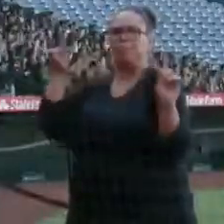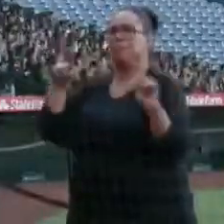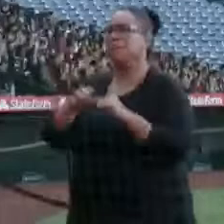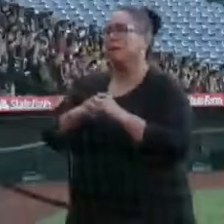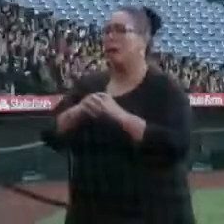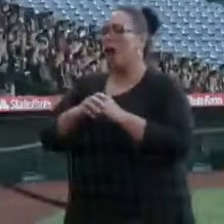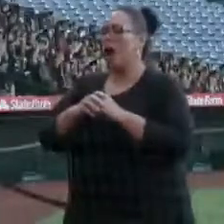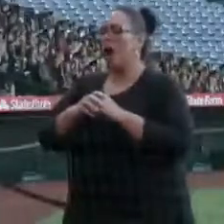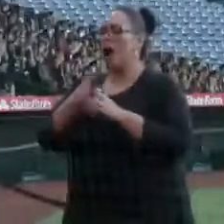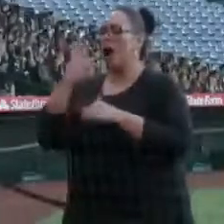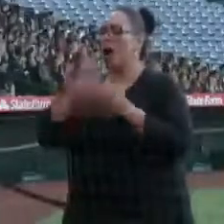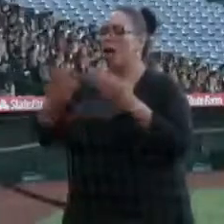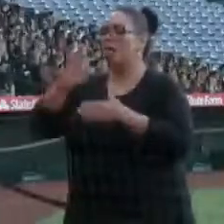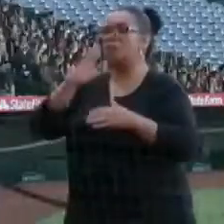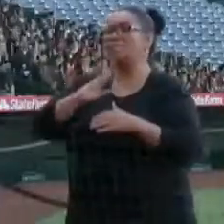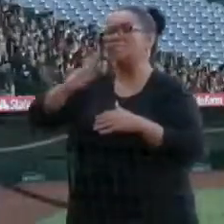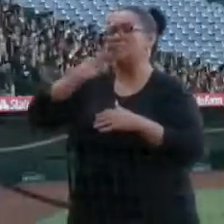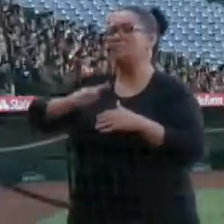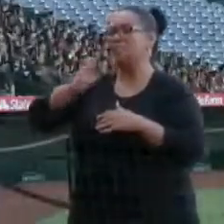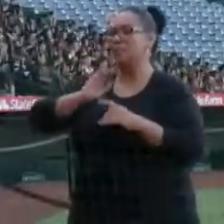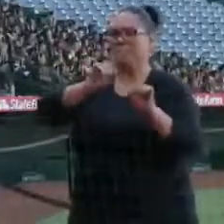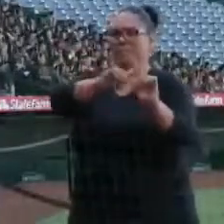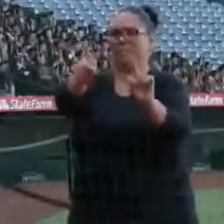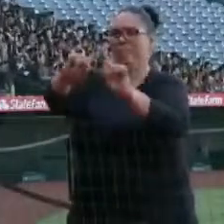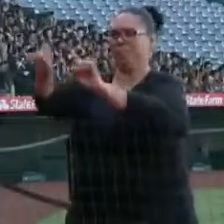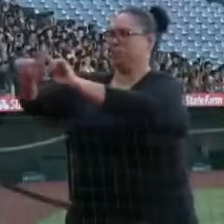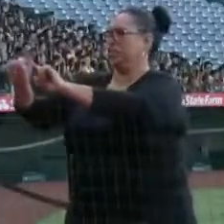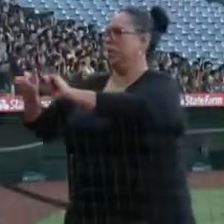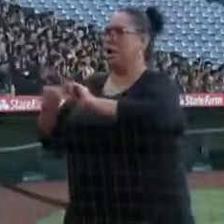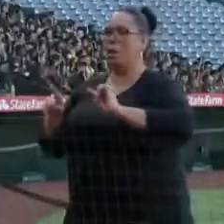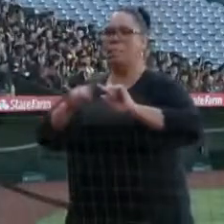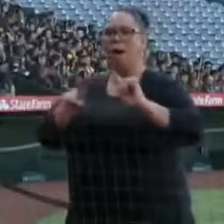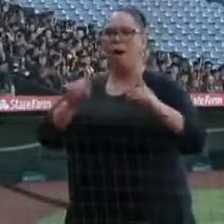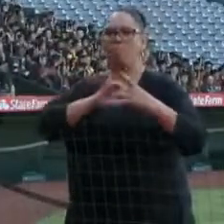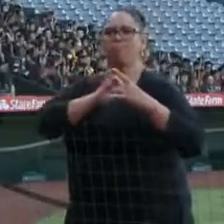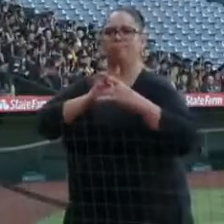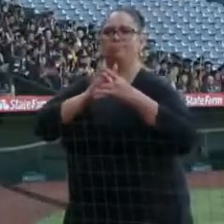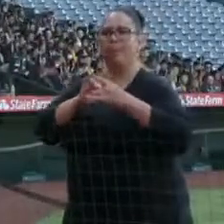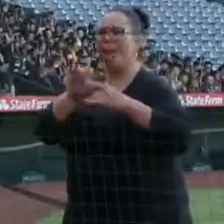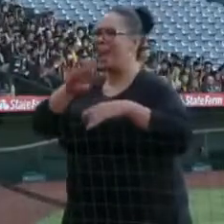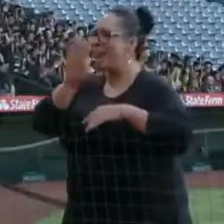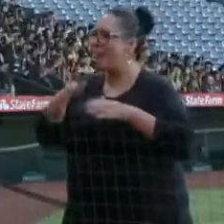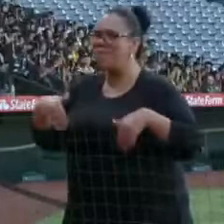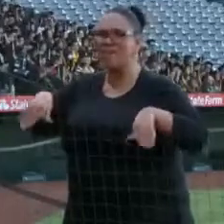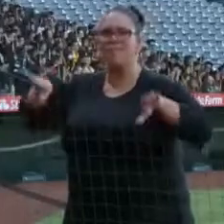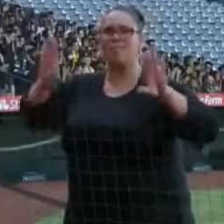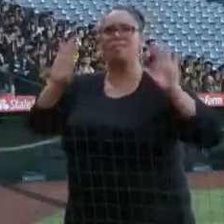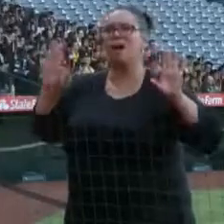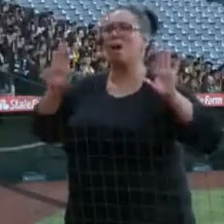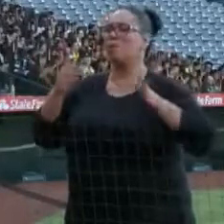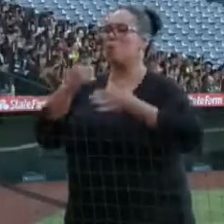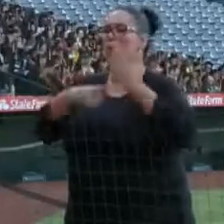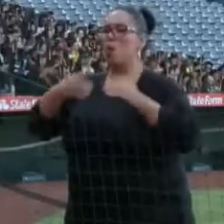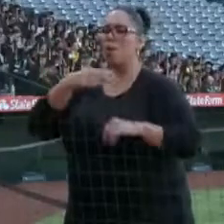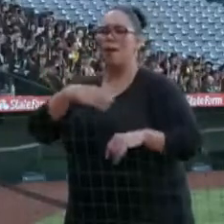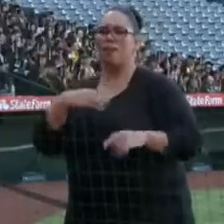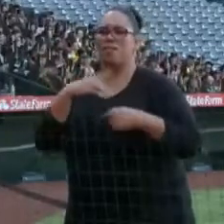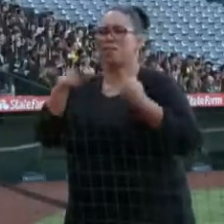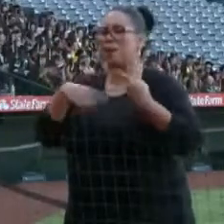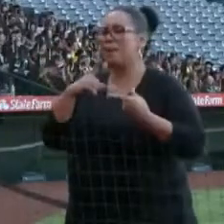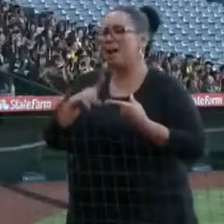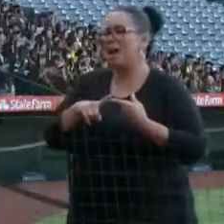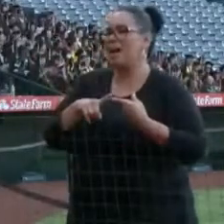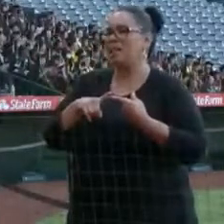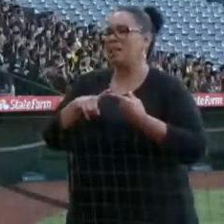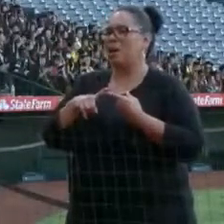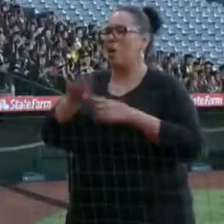Our college experience may have looked very different, but we can all relate that never giving up upon things that we're passionate about. From long